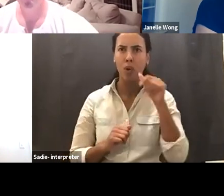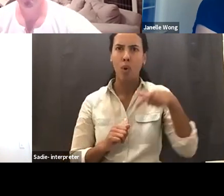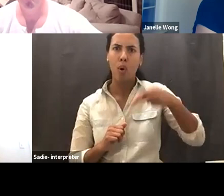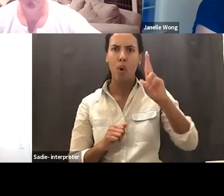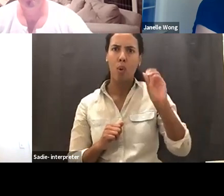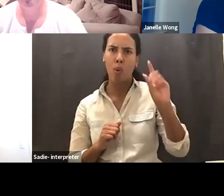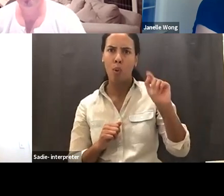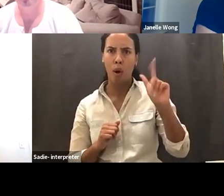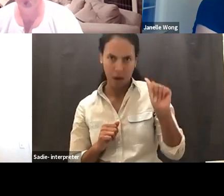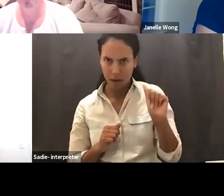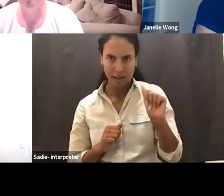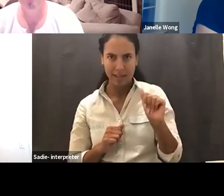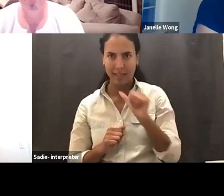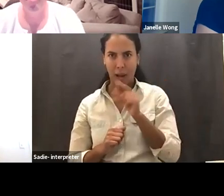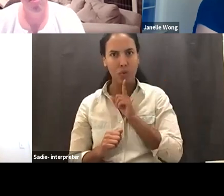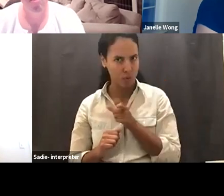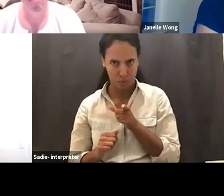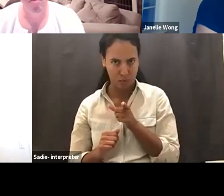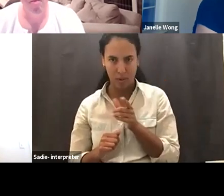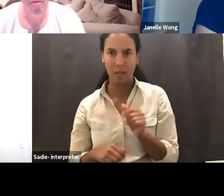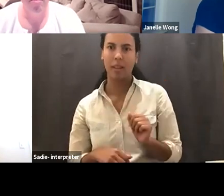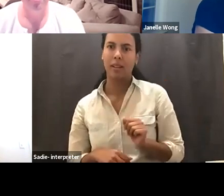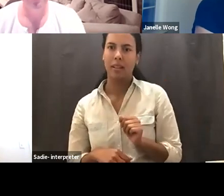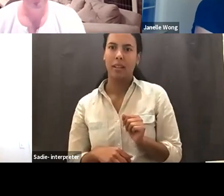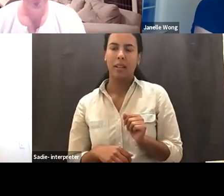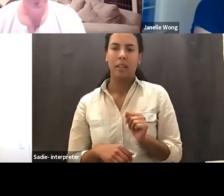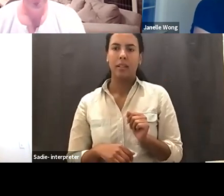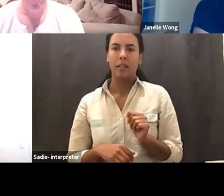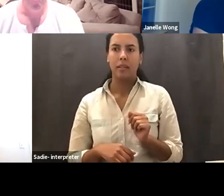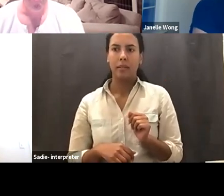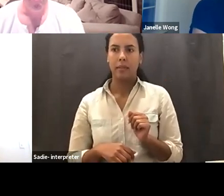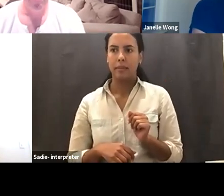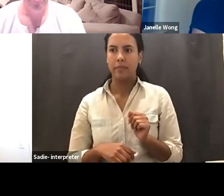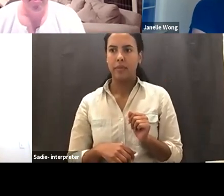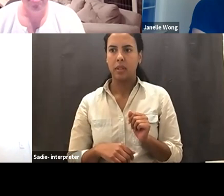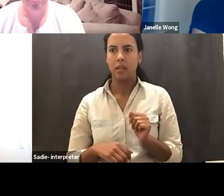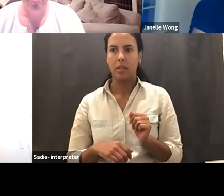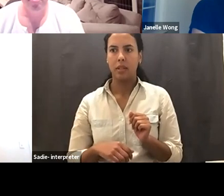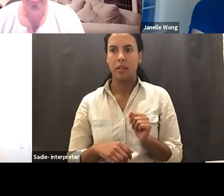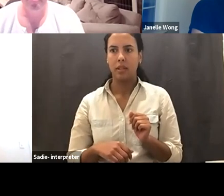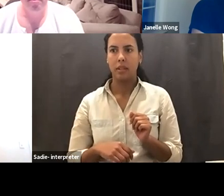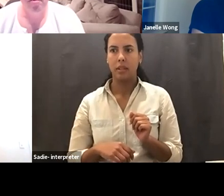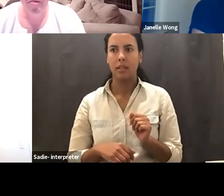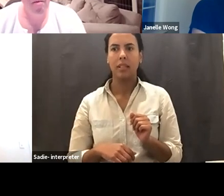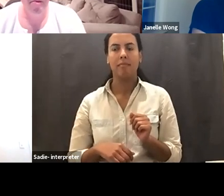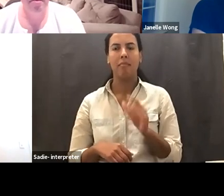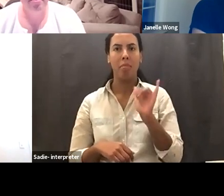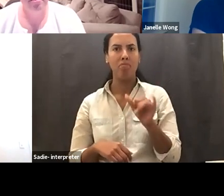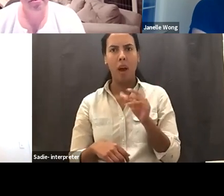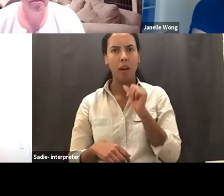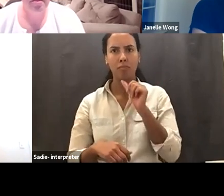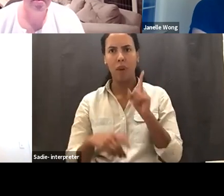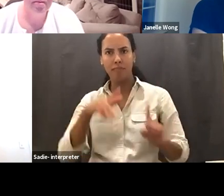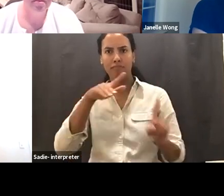There's widespread belief among both those who support and those who oppose affirmative action, there's widespread belief that there's an